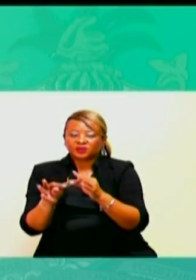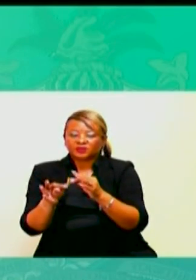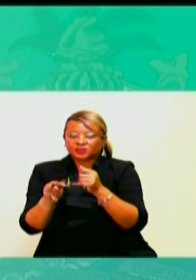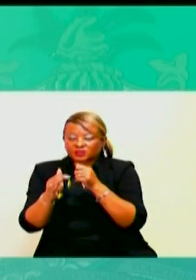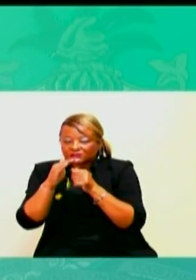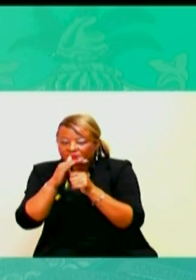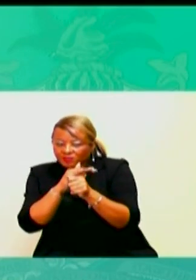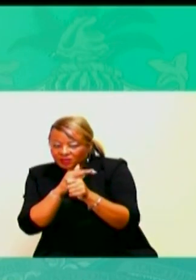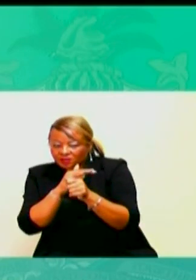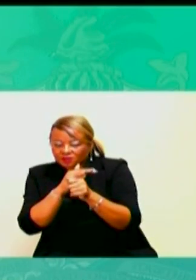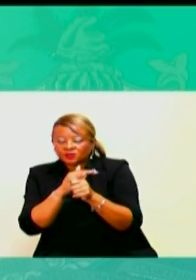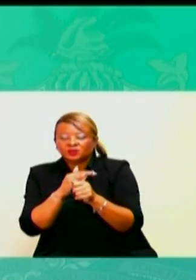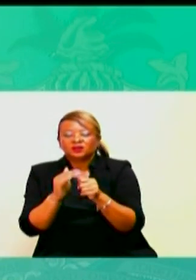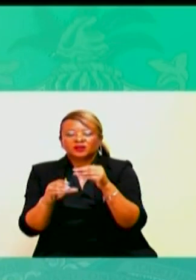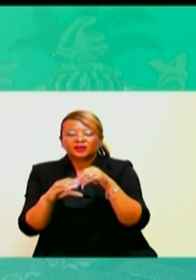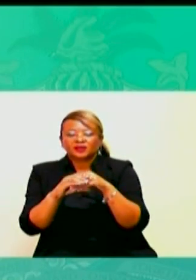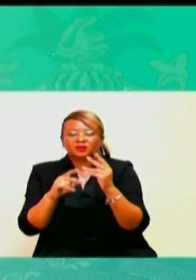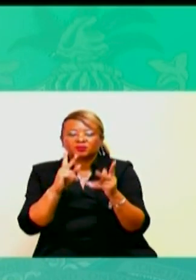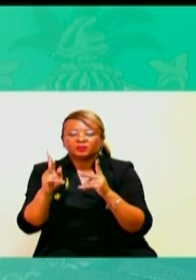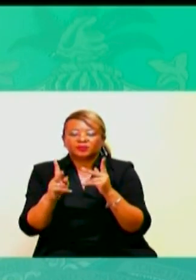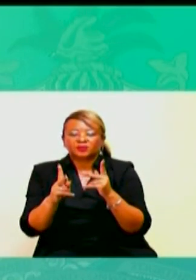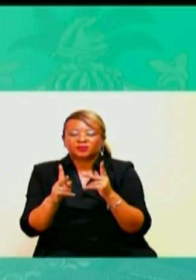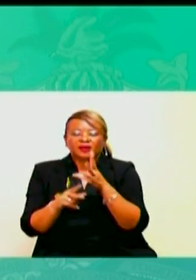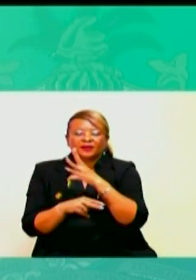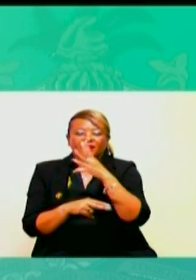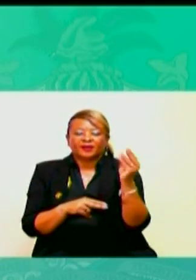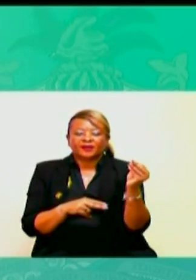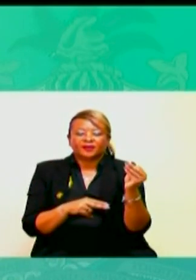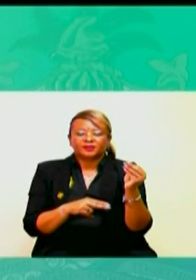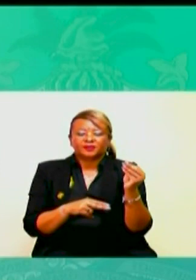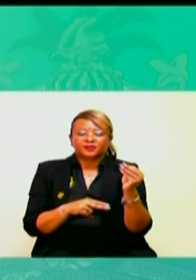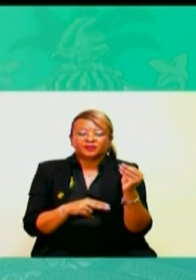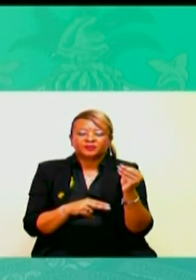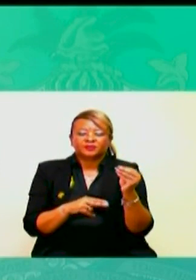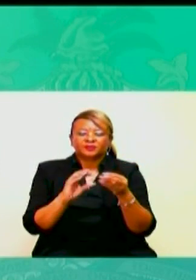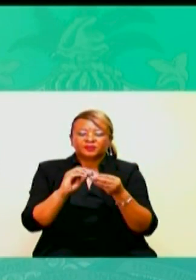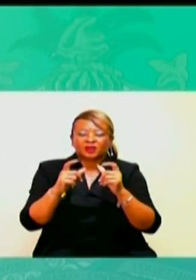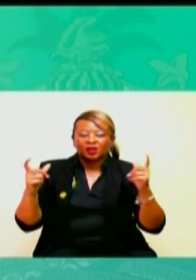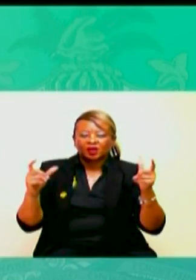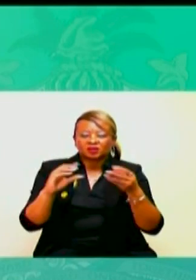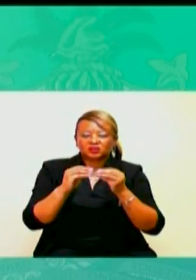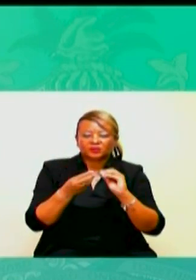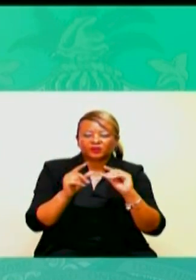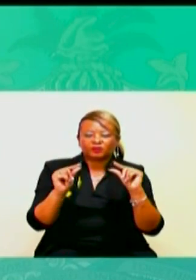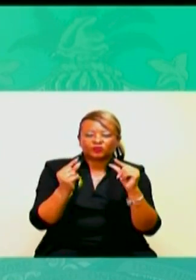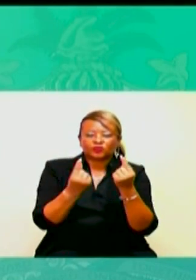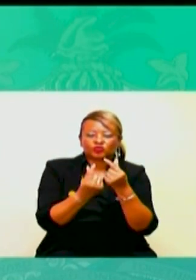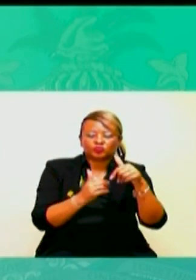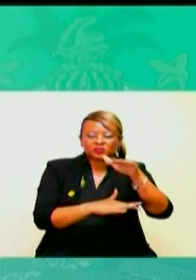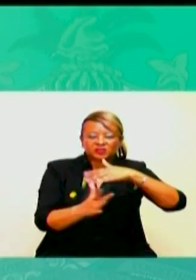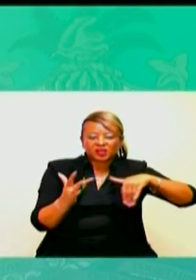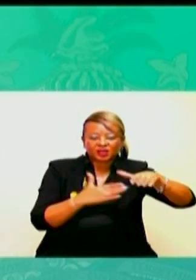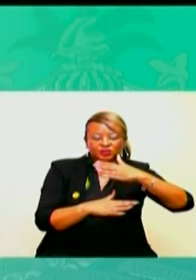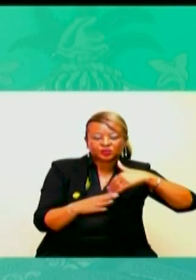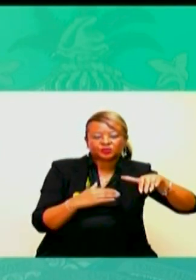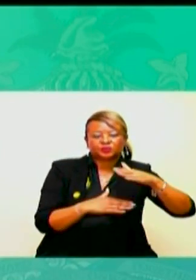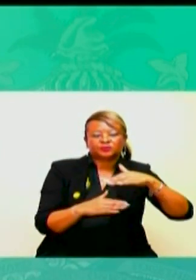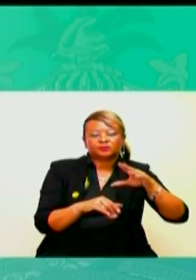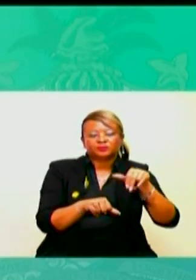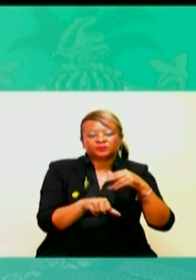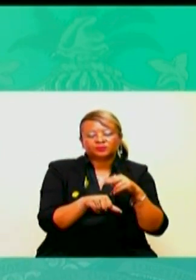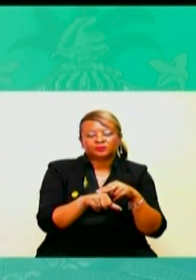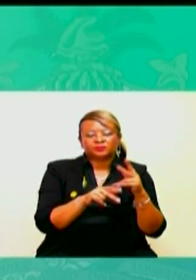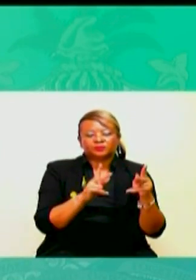irregular migrants, and the unprecedented number of combined large groups of mixed nationals. Just last week, Madam